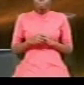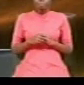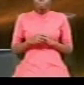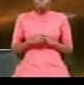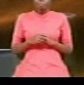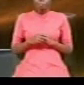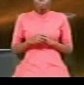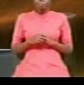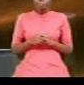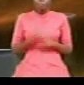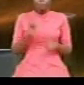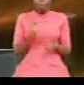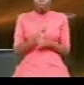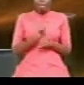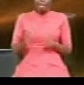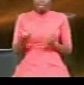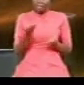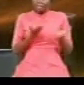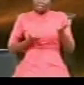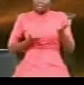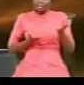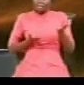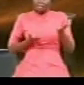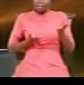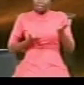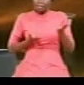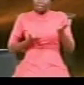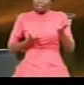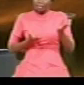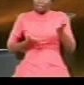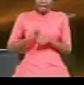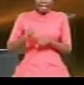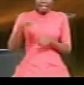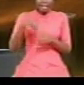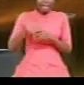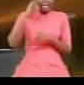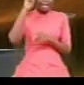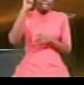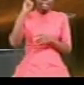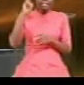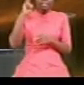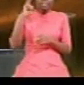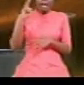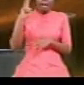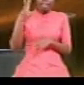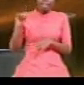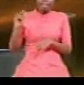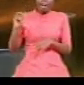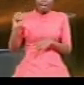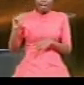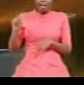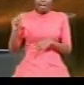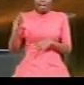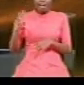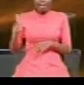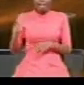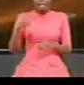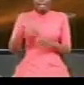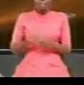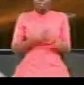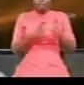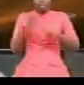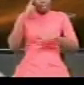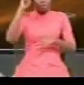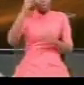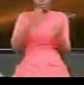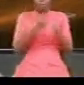walking, service. Walking in his vineyard in readiness for his coming.